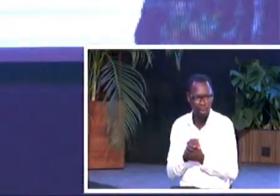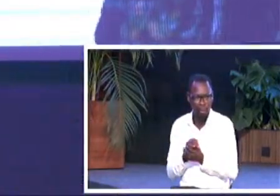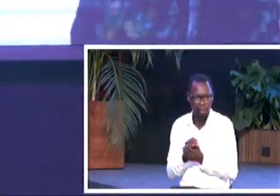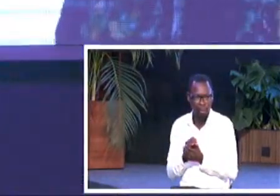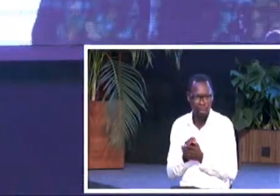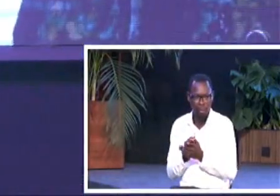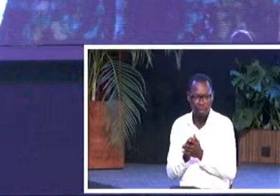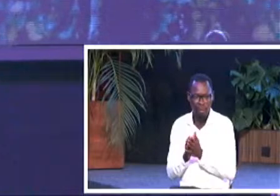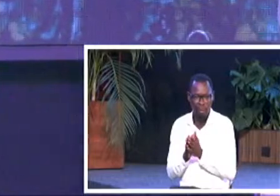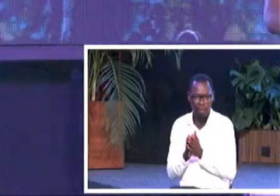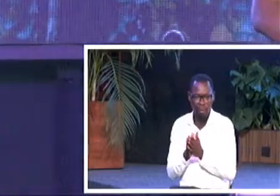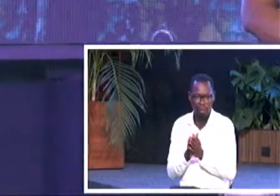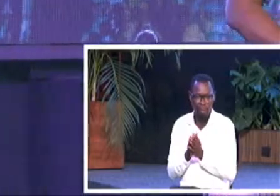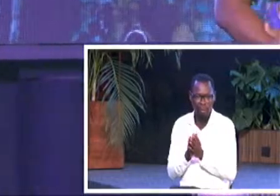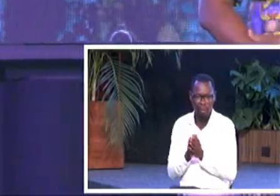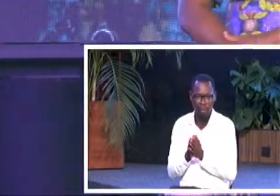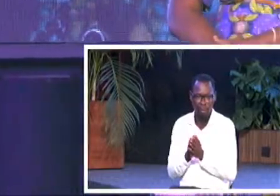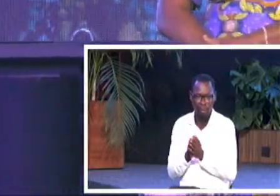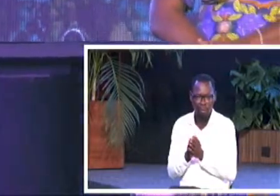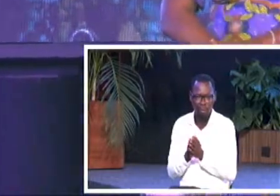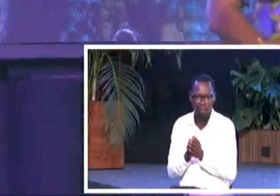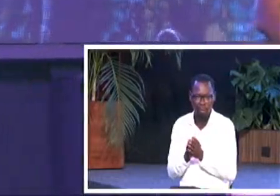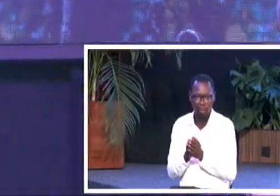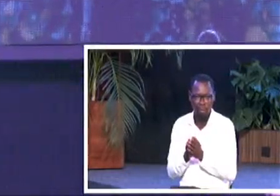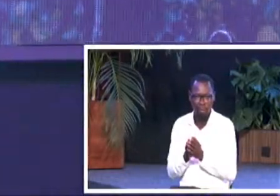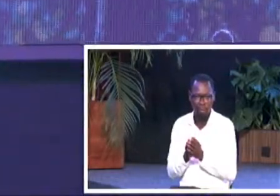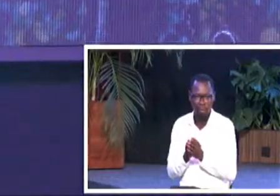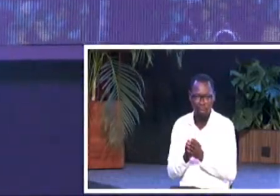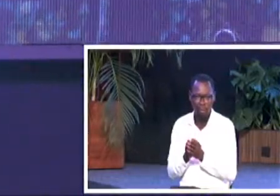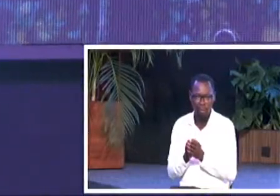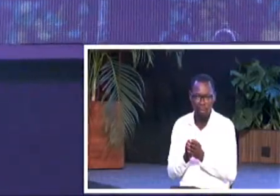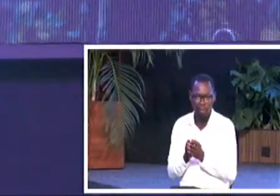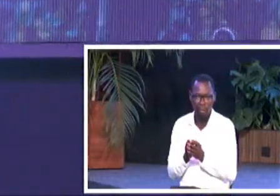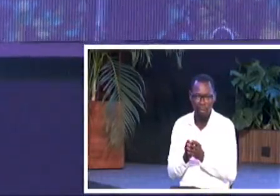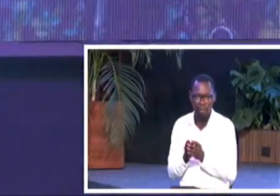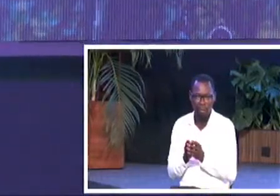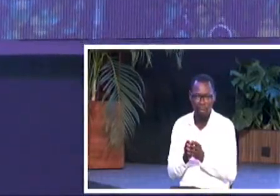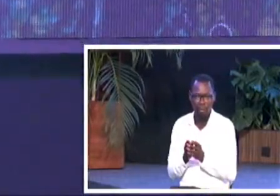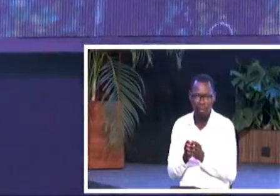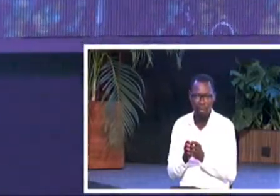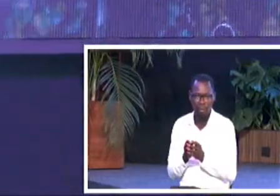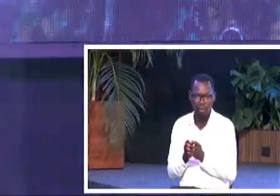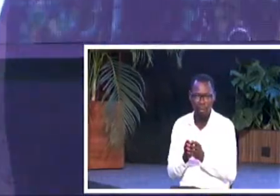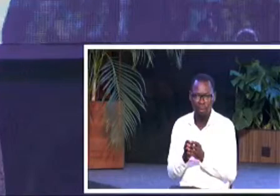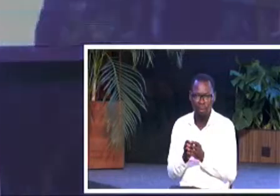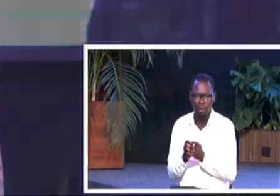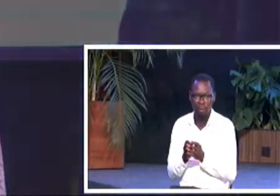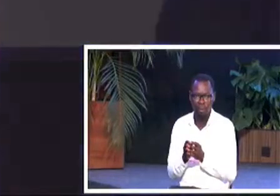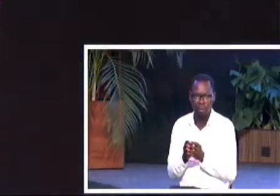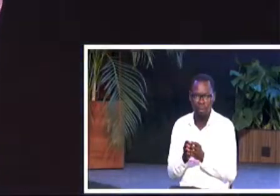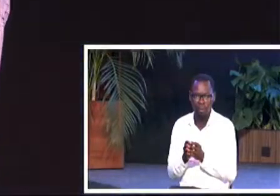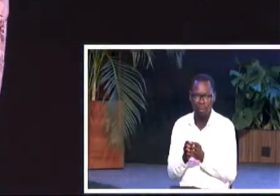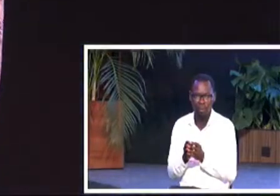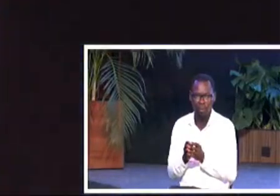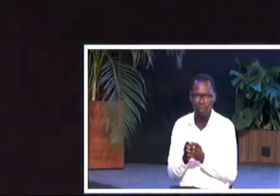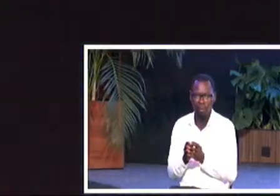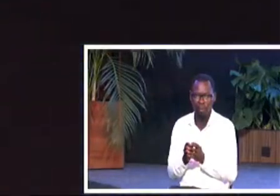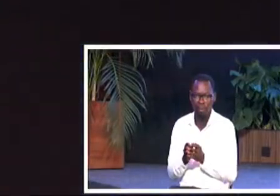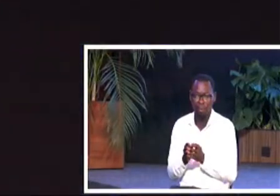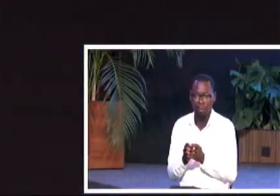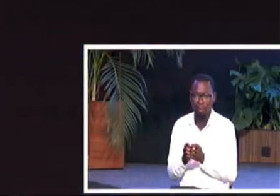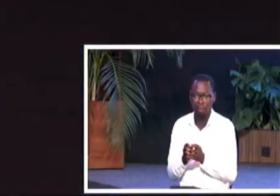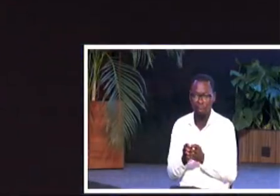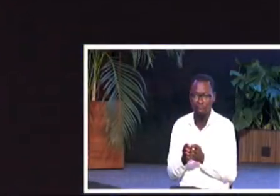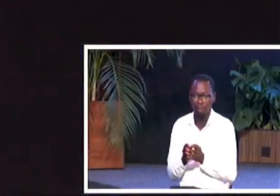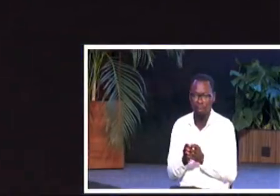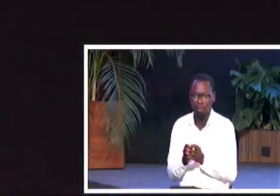join us every evening at 6:30 p.m. for a time of prayer. Want to trust God for wisdom, ideas, direction, to be able to do the things that we do.